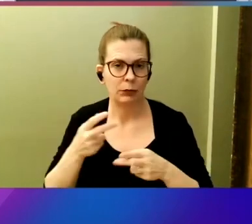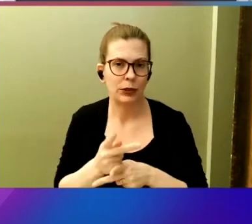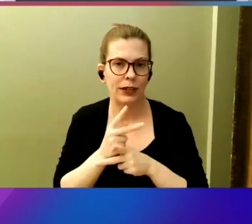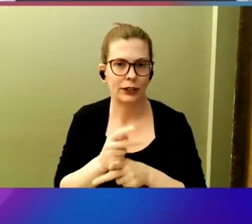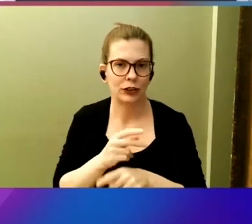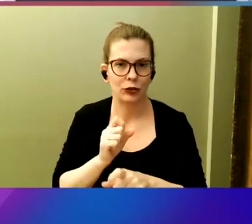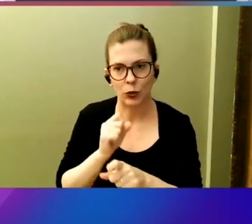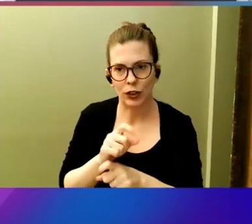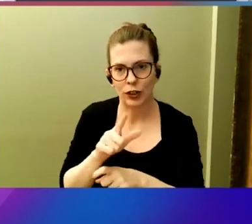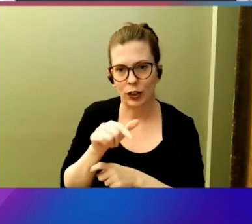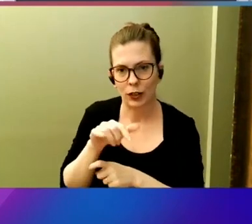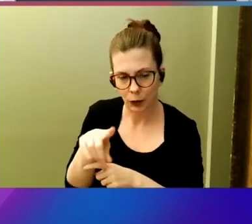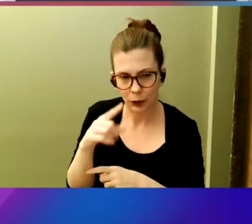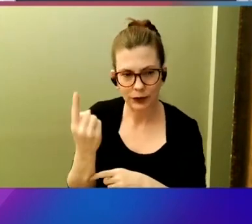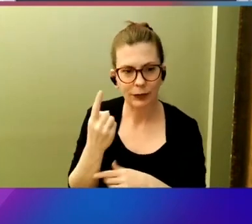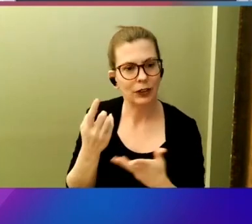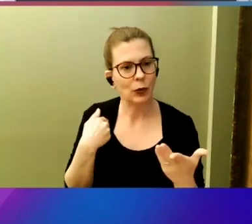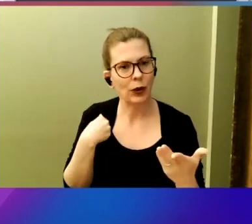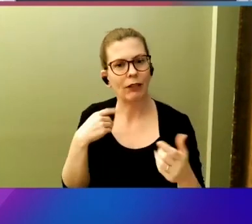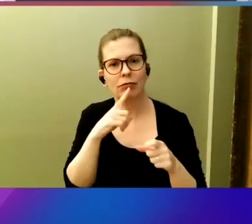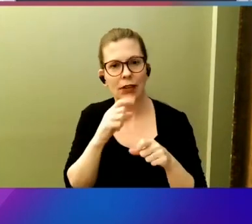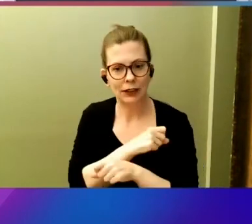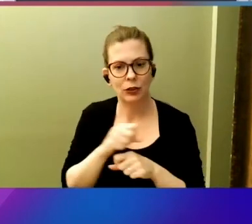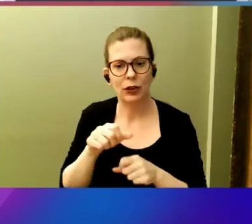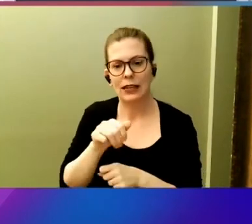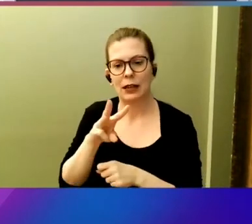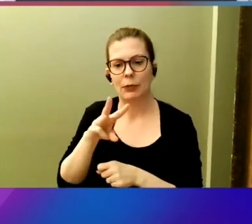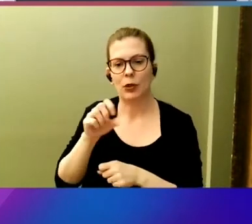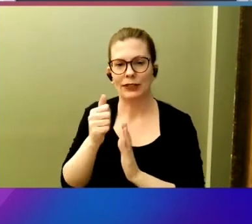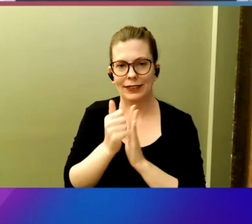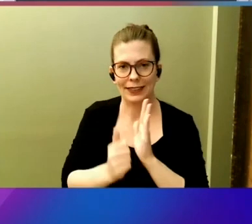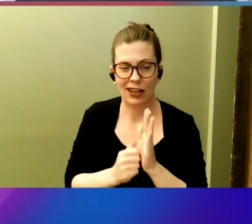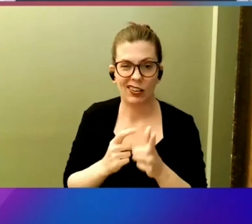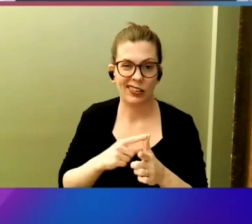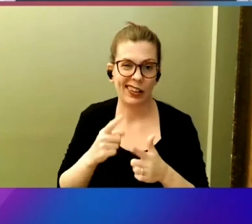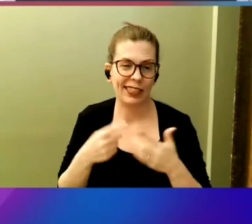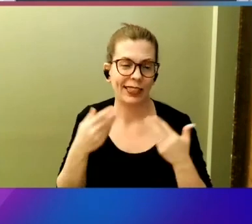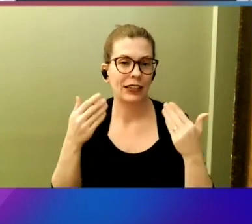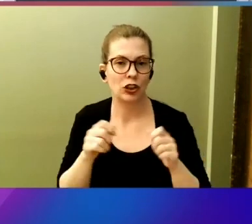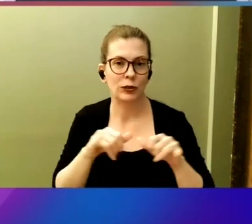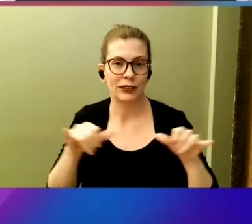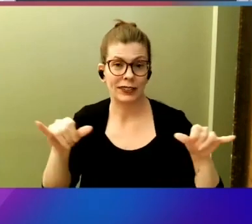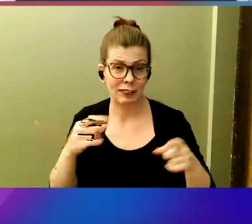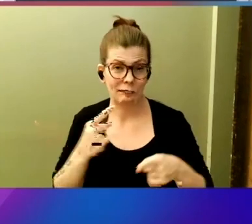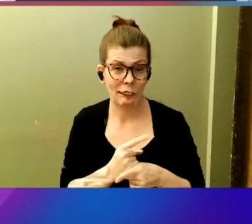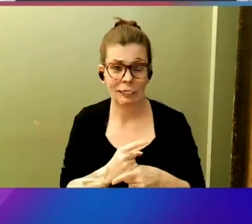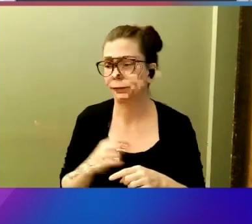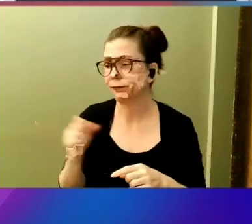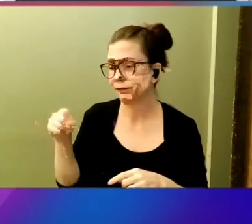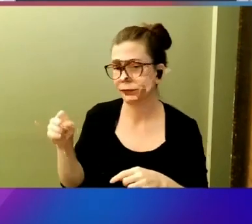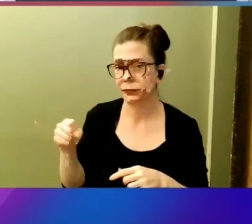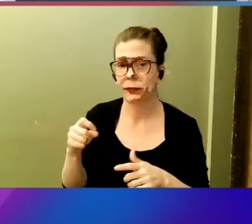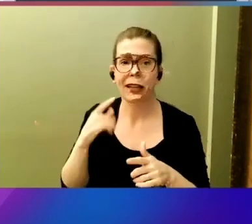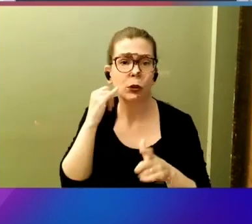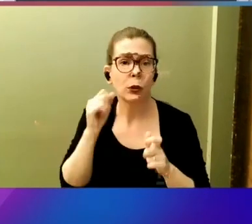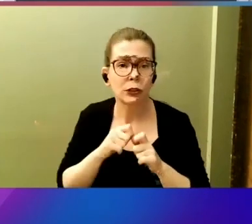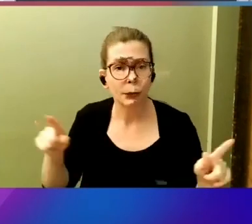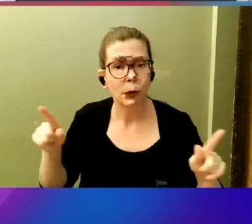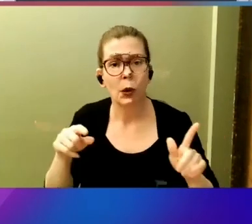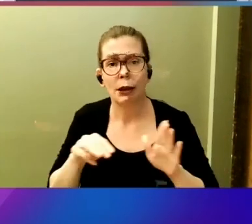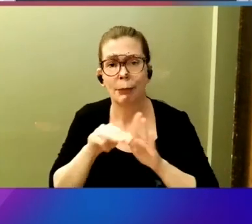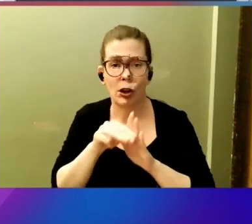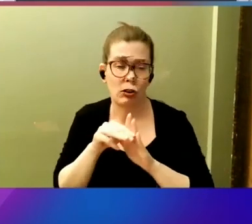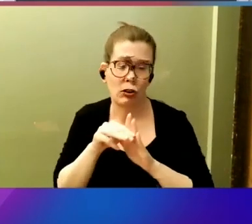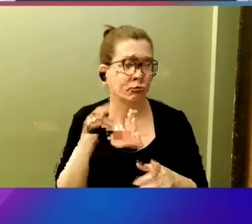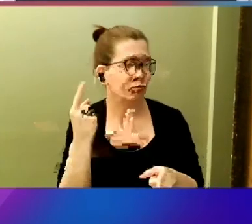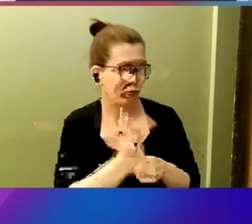you get an actual AWS account, Correct. and then you scale from there, right? Maybe Yeah. you want to deploy a model, That's host correct. a model. That's correct. Awesome.